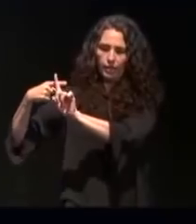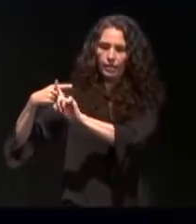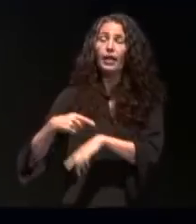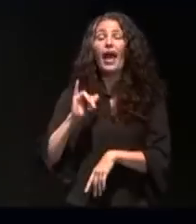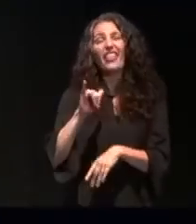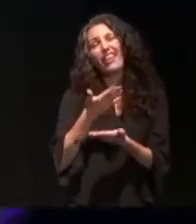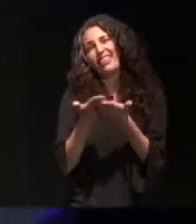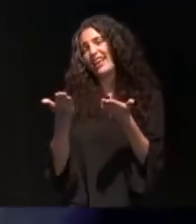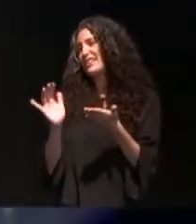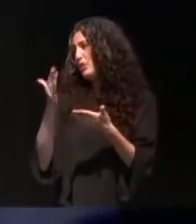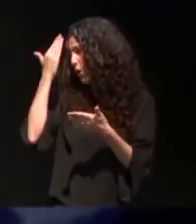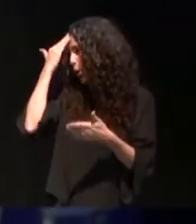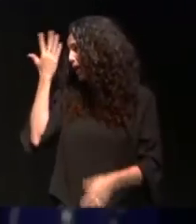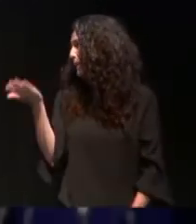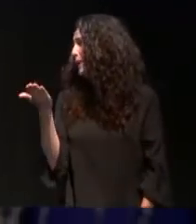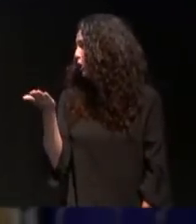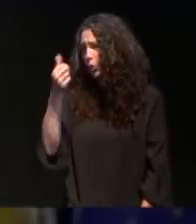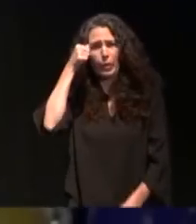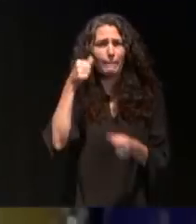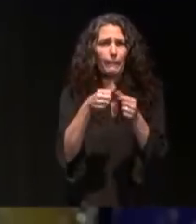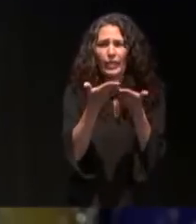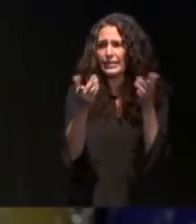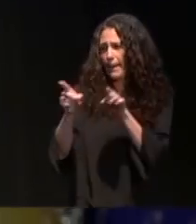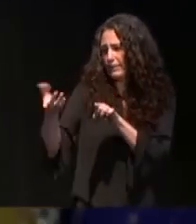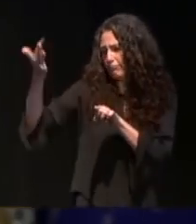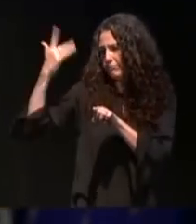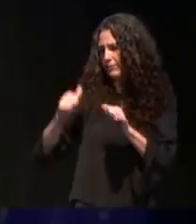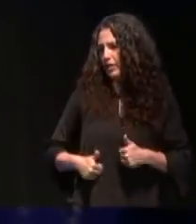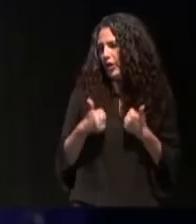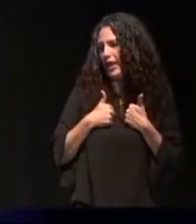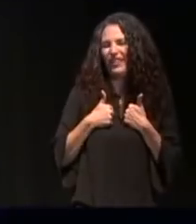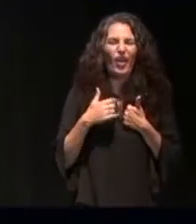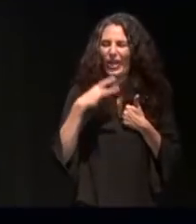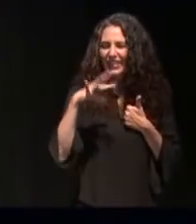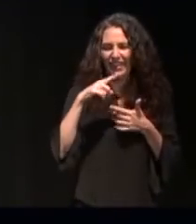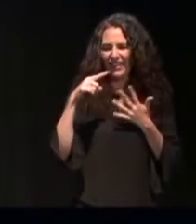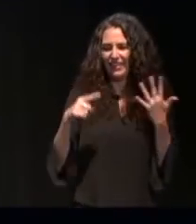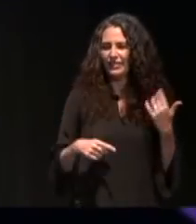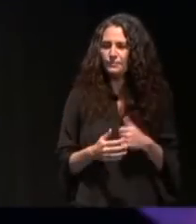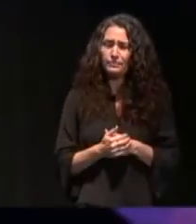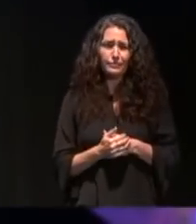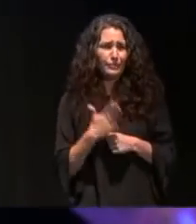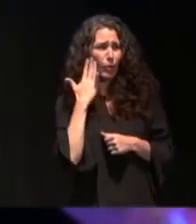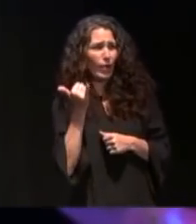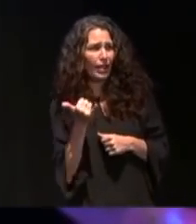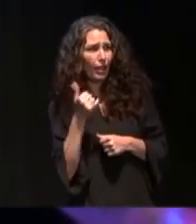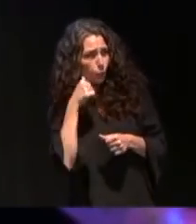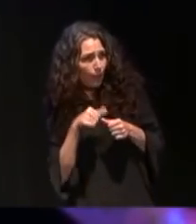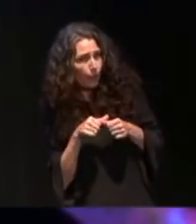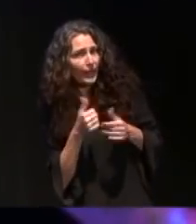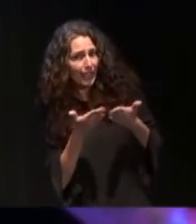on tap. Just as you may be remembering certain things that have happened in your life that you don't like, why not try remembering